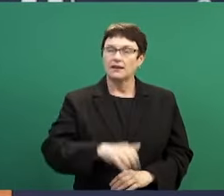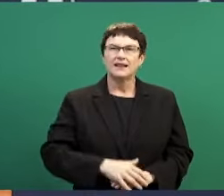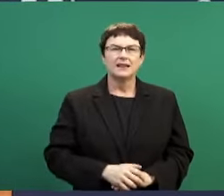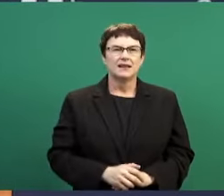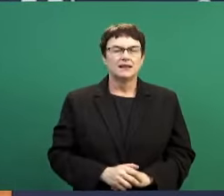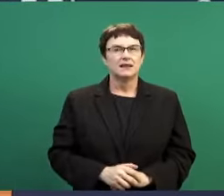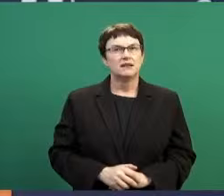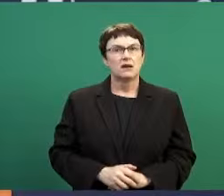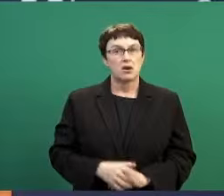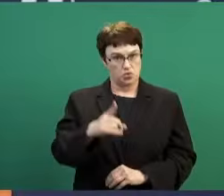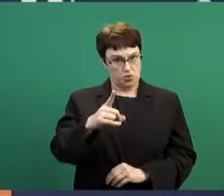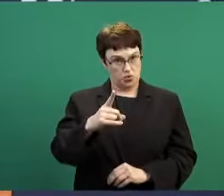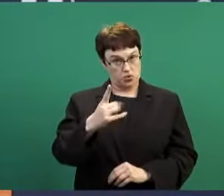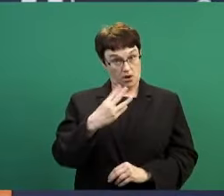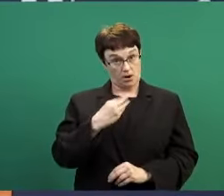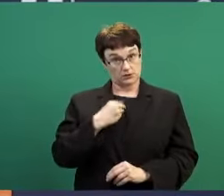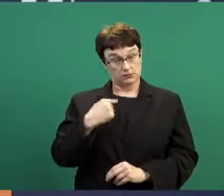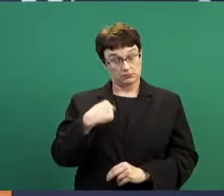surprise of